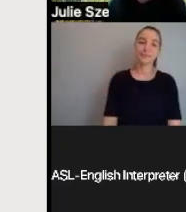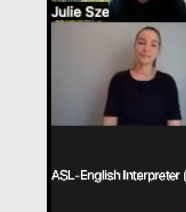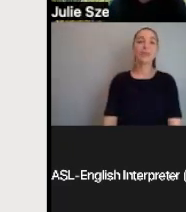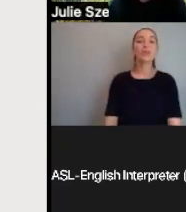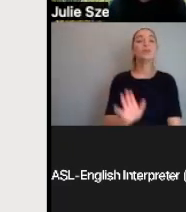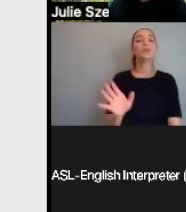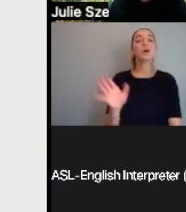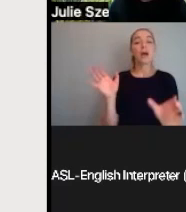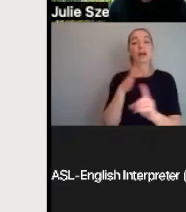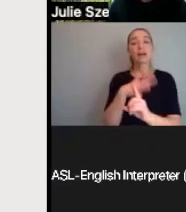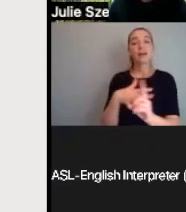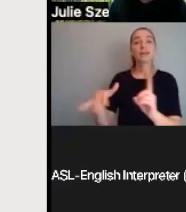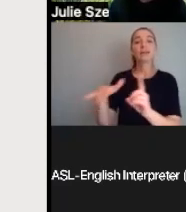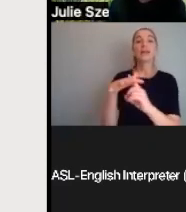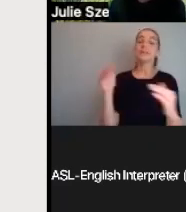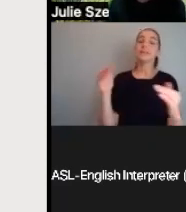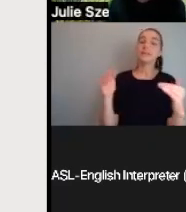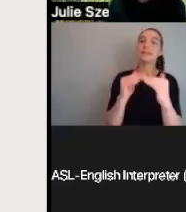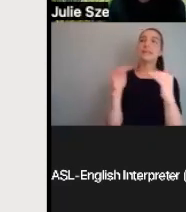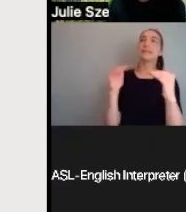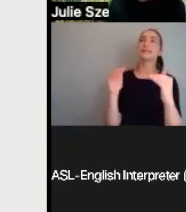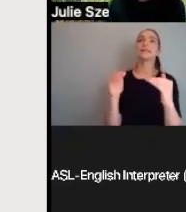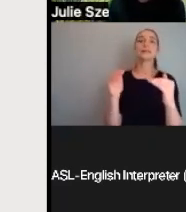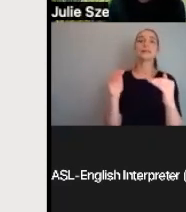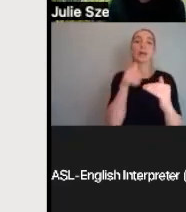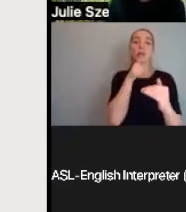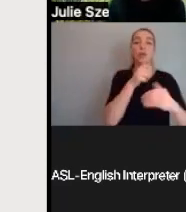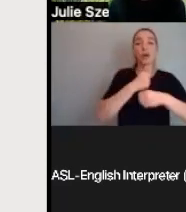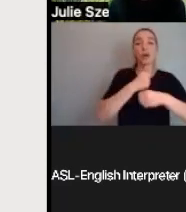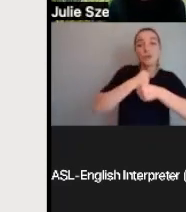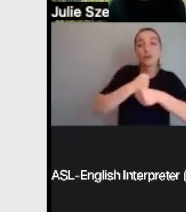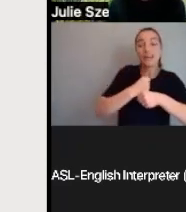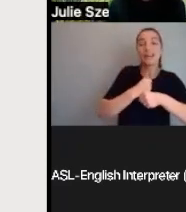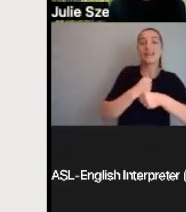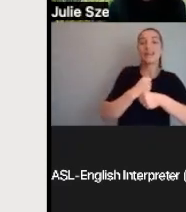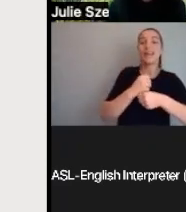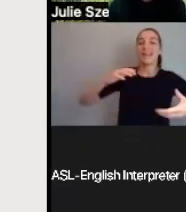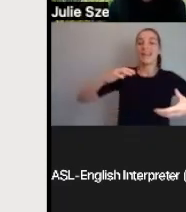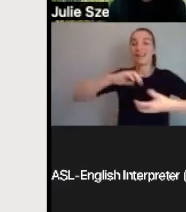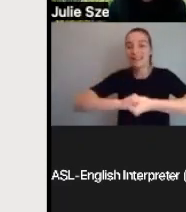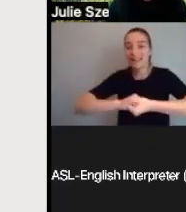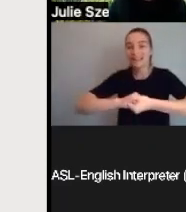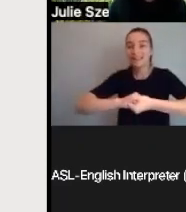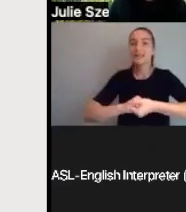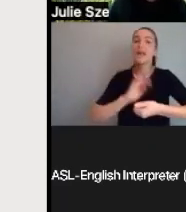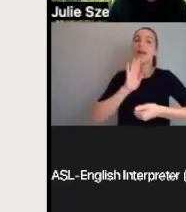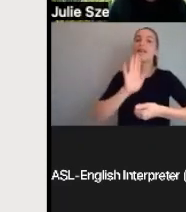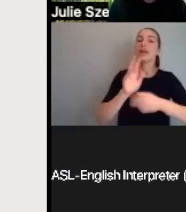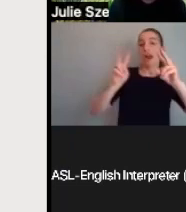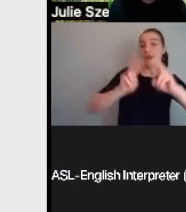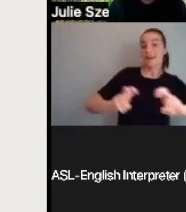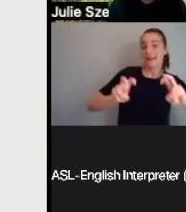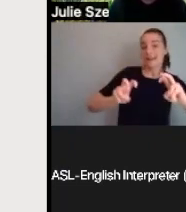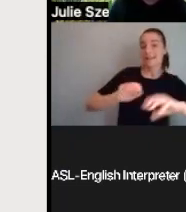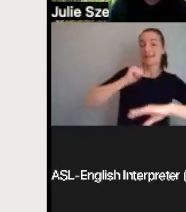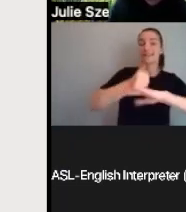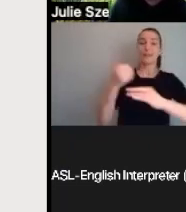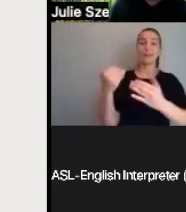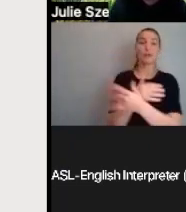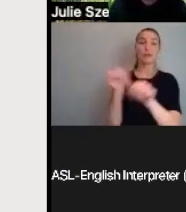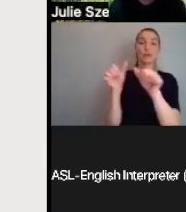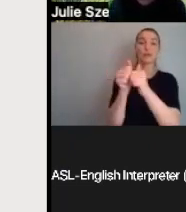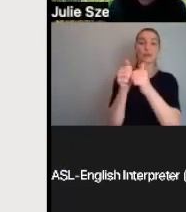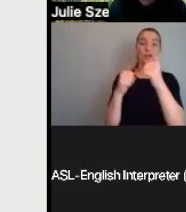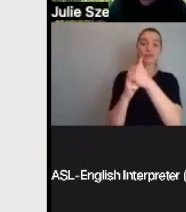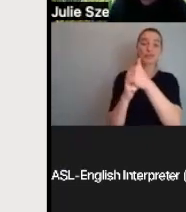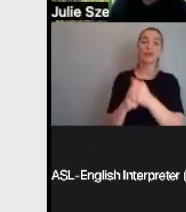alliances, um, uh, creators, cultural creators are creative in their analysis and their structure. They imagine politics differently to nurture